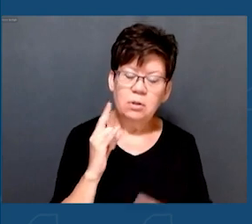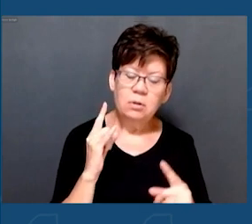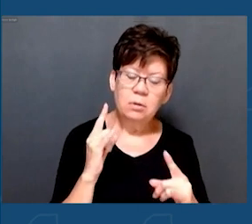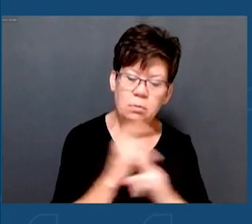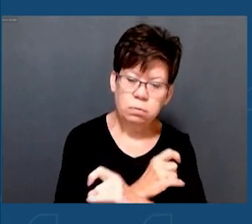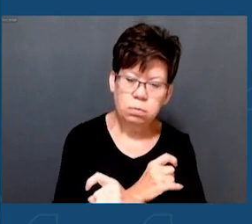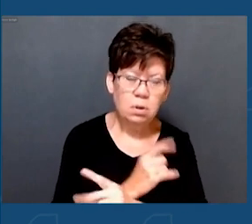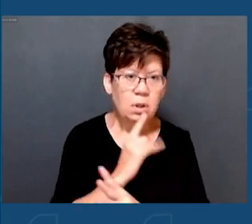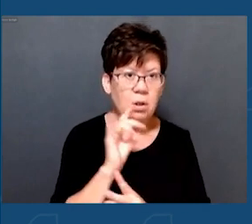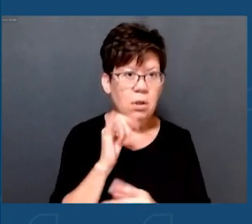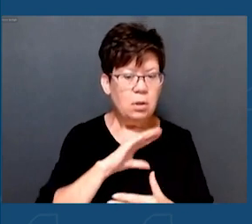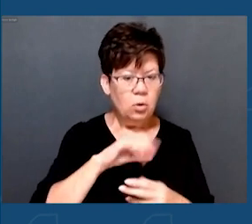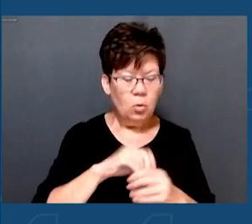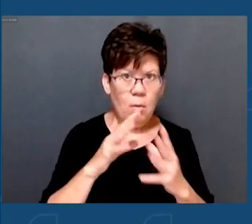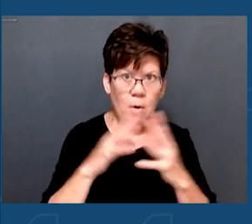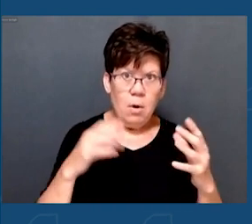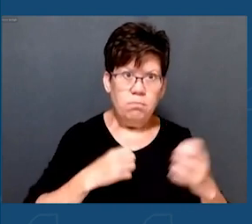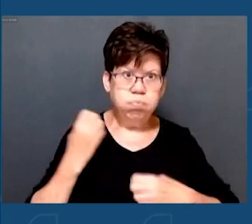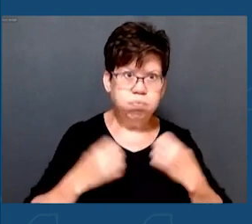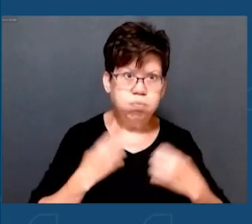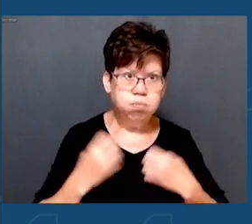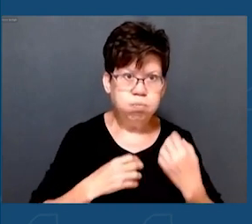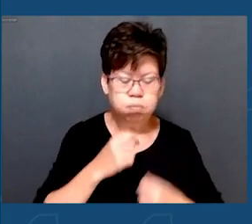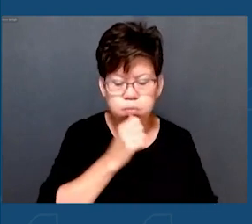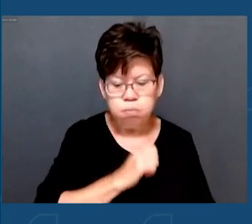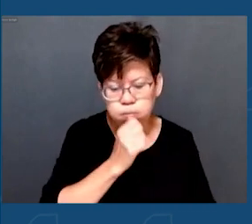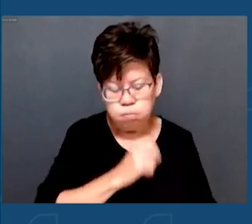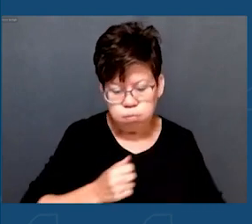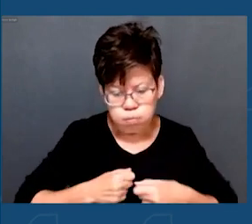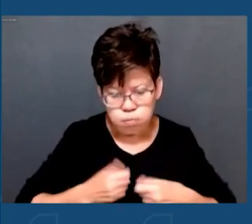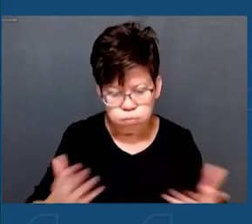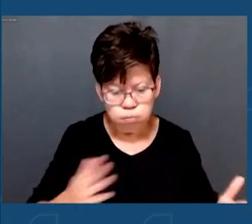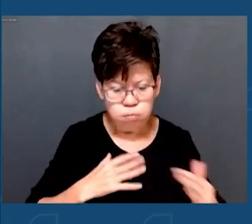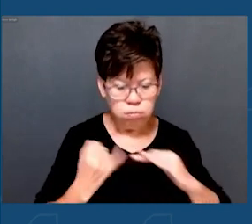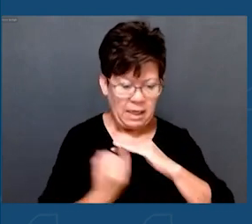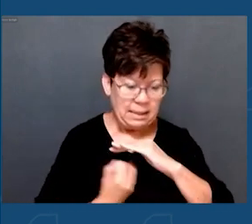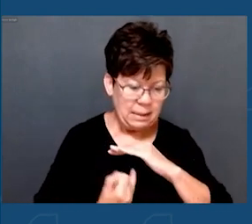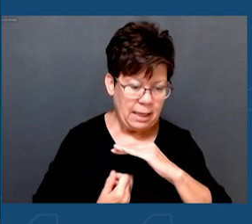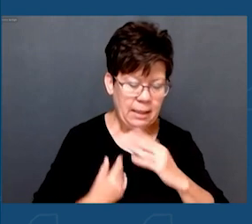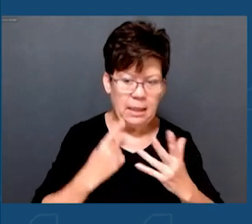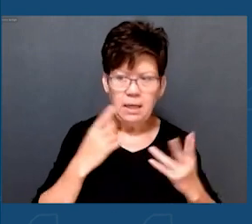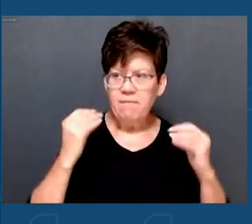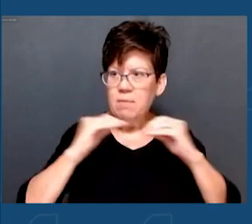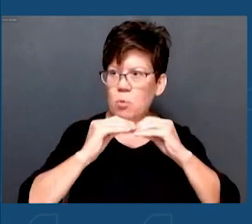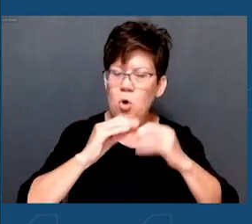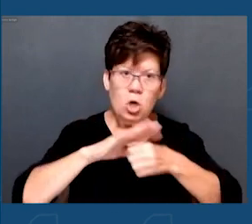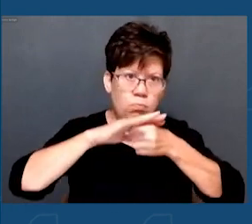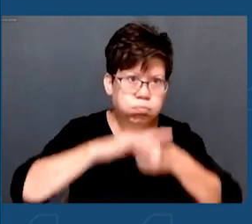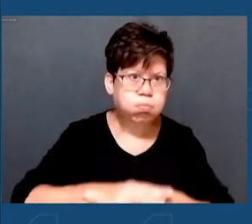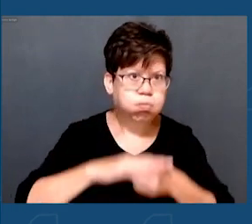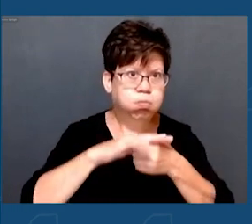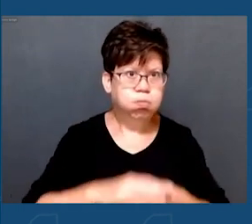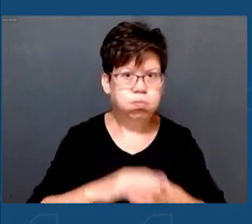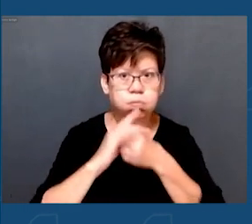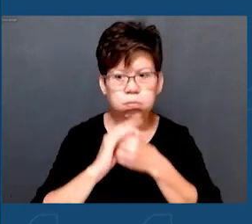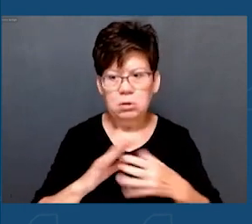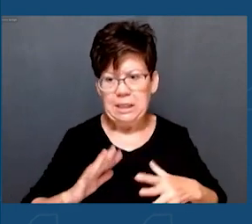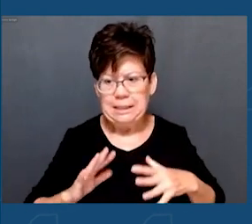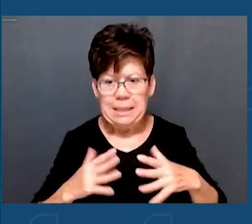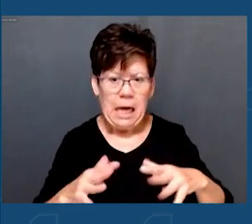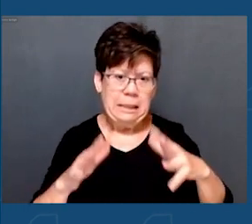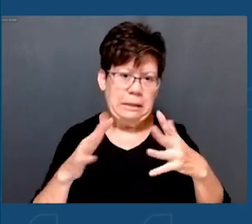be emotionally and physically taxing and isolating. It can lead to higher levels of stress, anxiety,